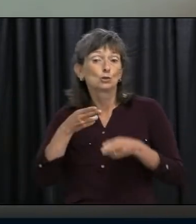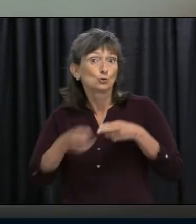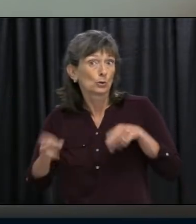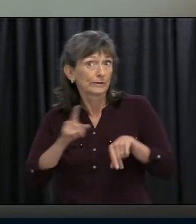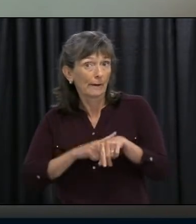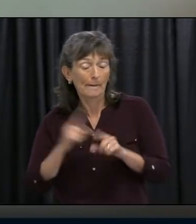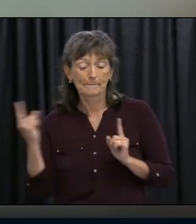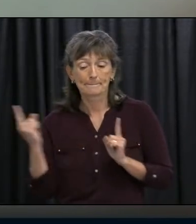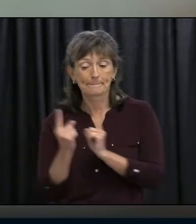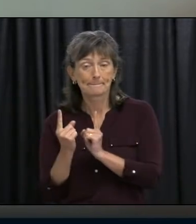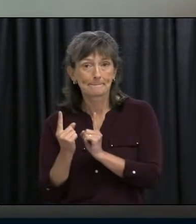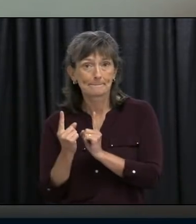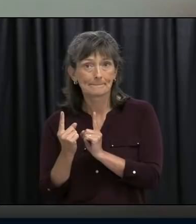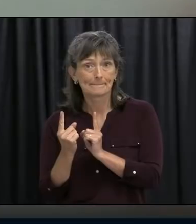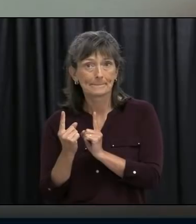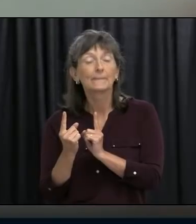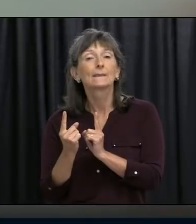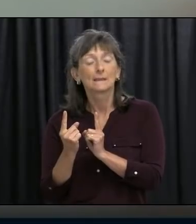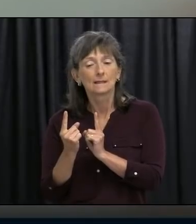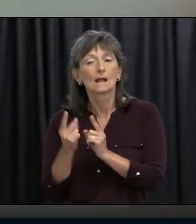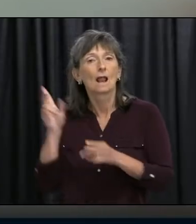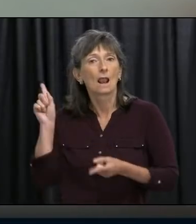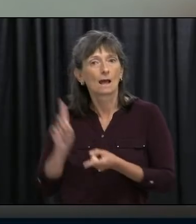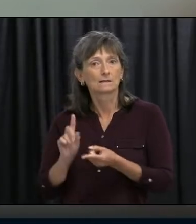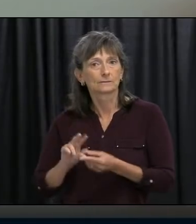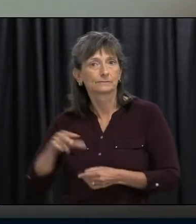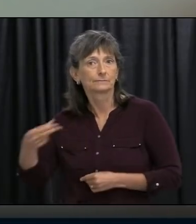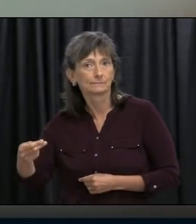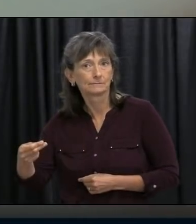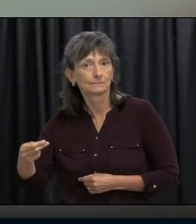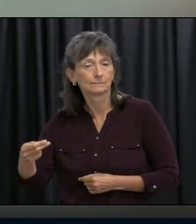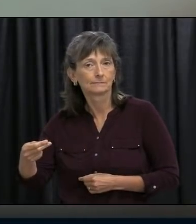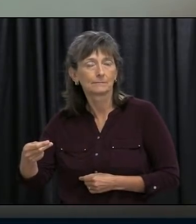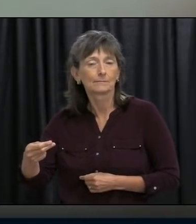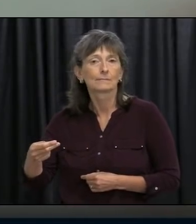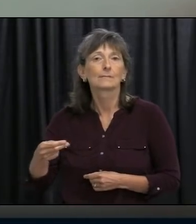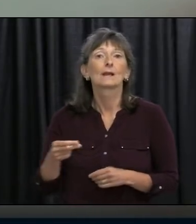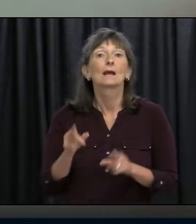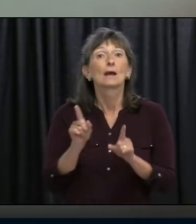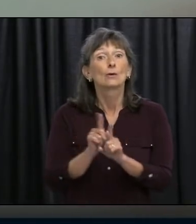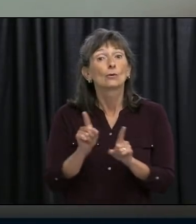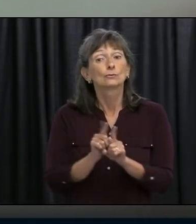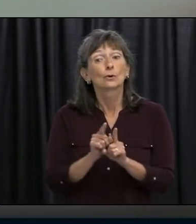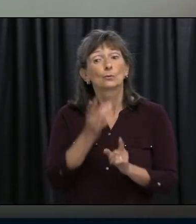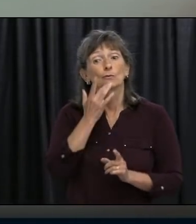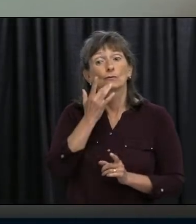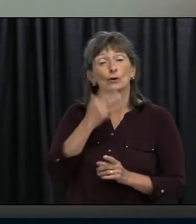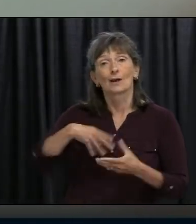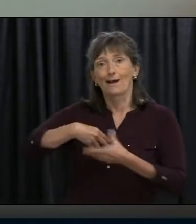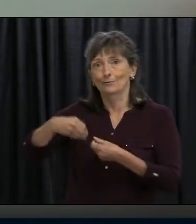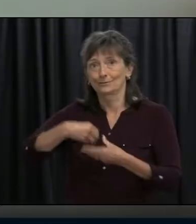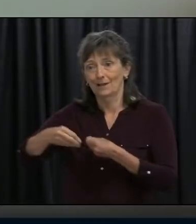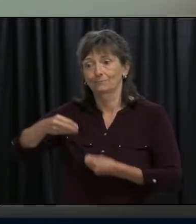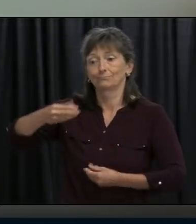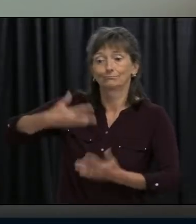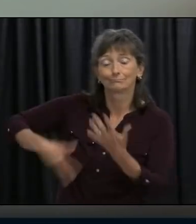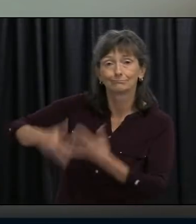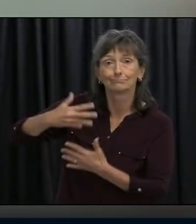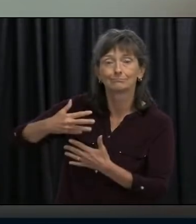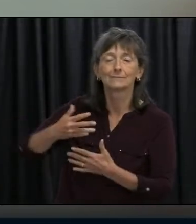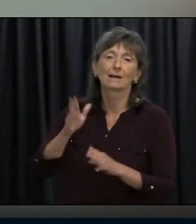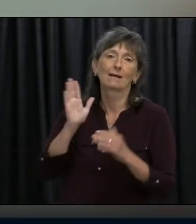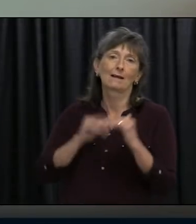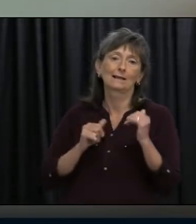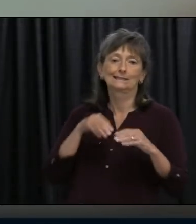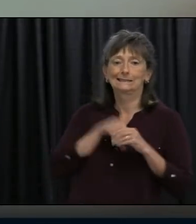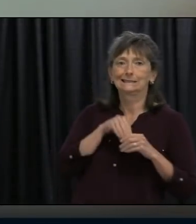greater the risk of infection or transmission, and it is less risky to spend time together outdoors than to spend it indoors.